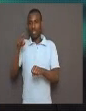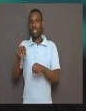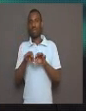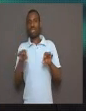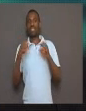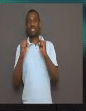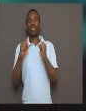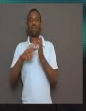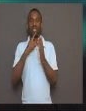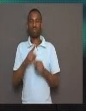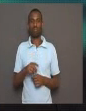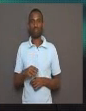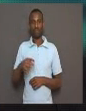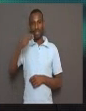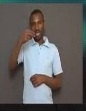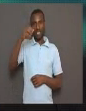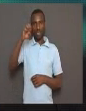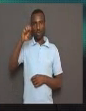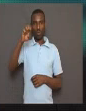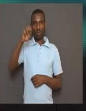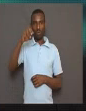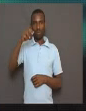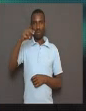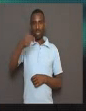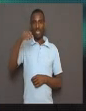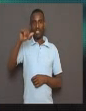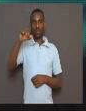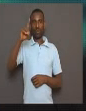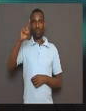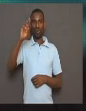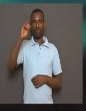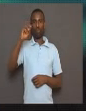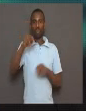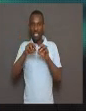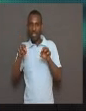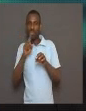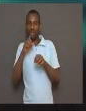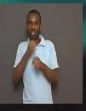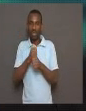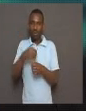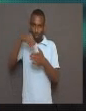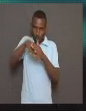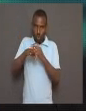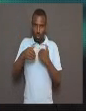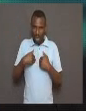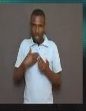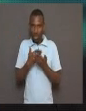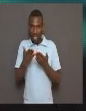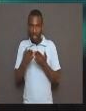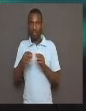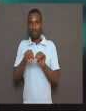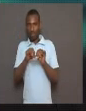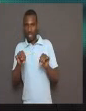Hydrometers often contain a scale inside the stem, so that the relative